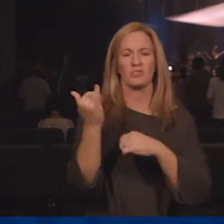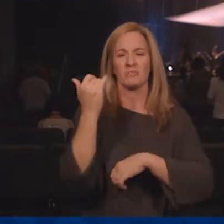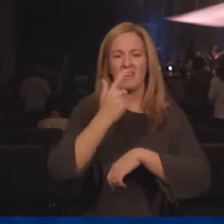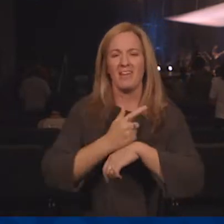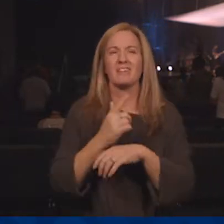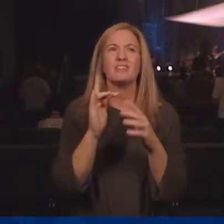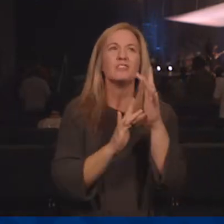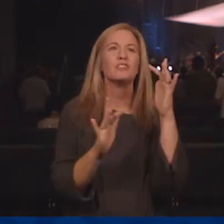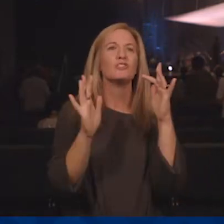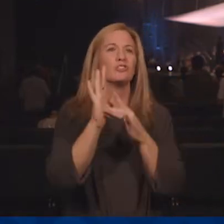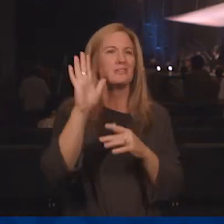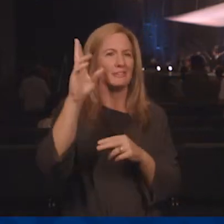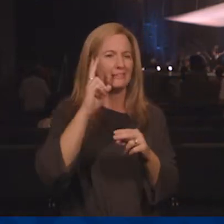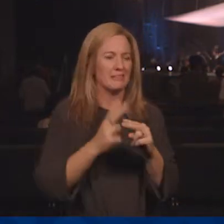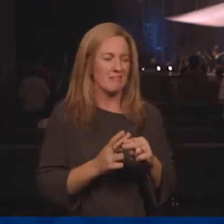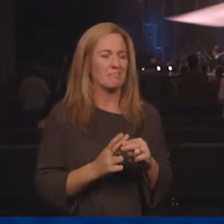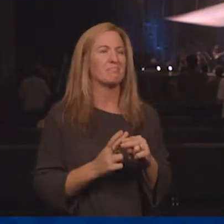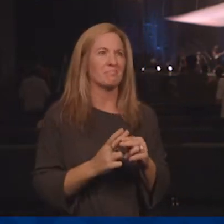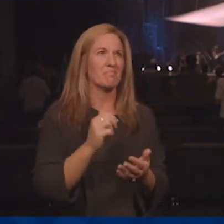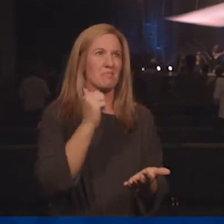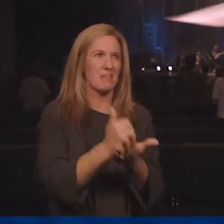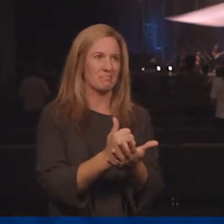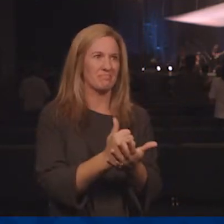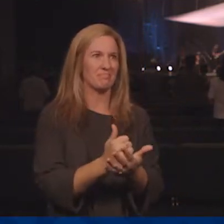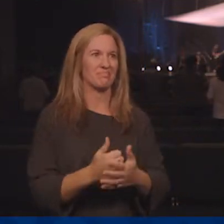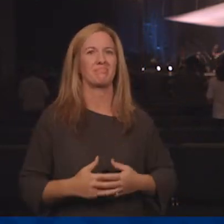in Jesus' name.